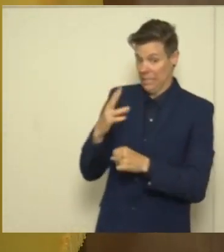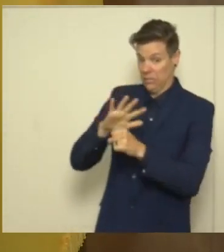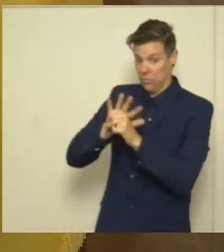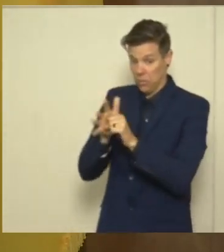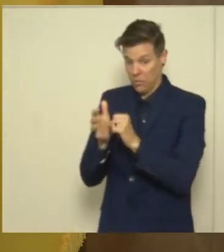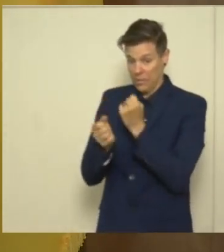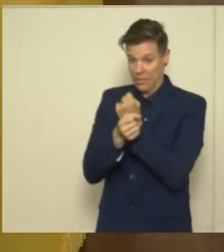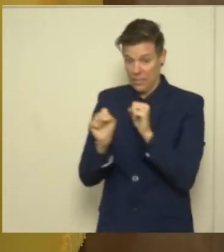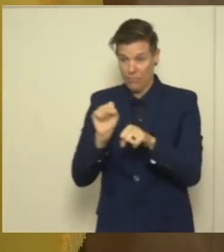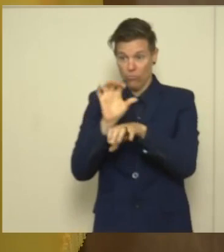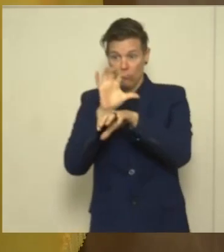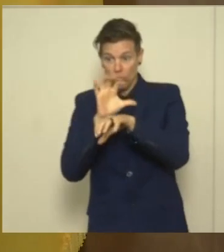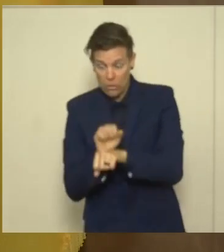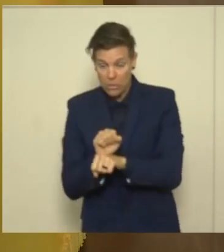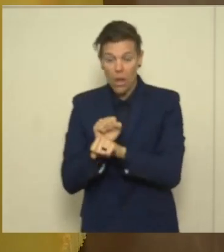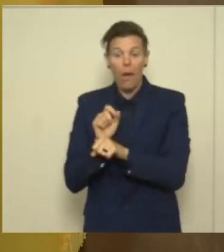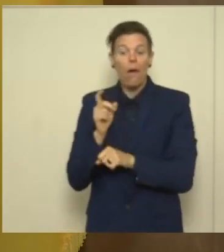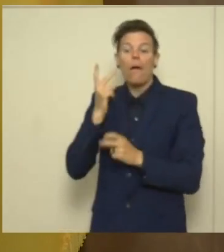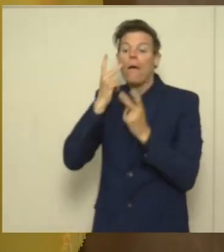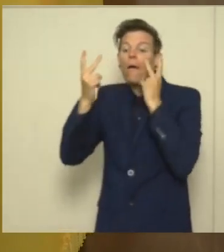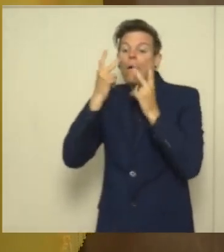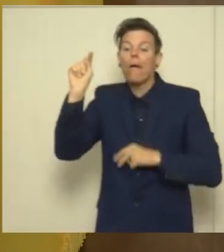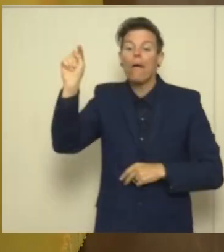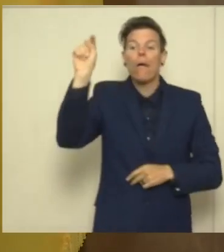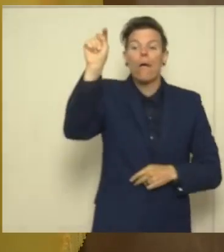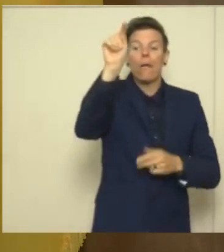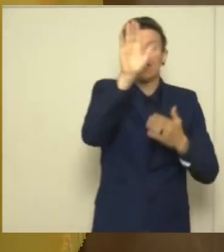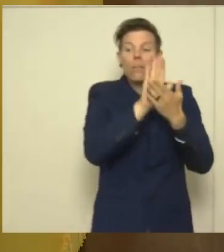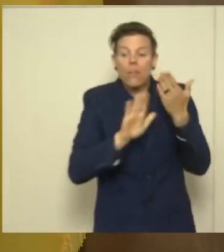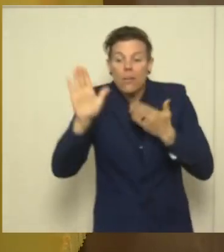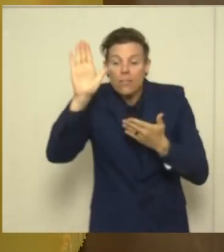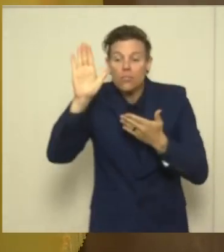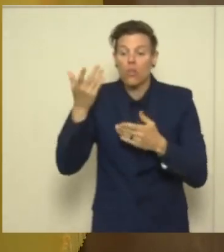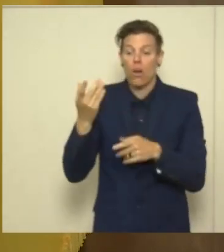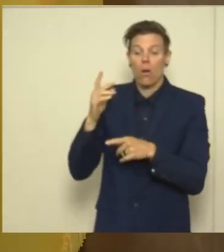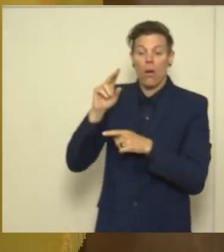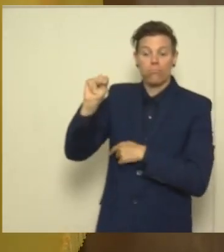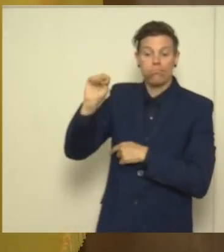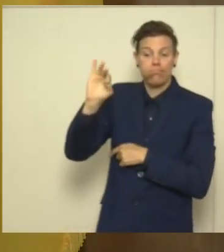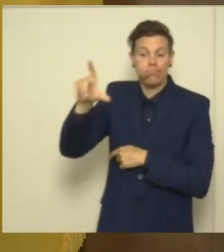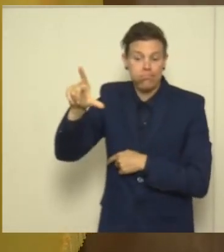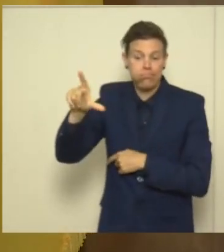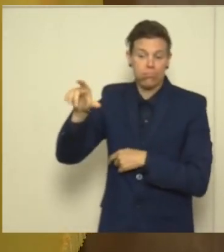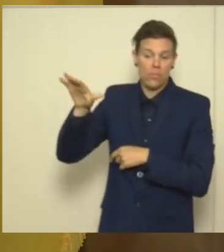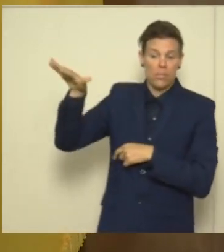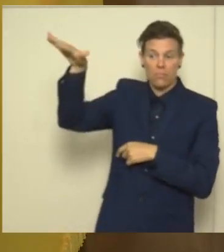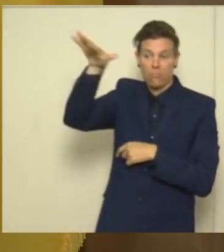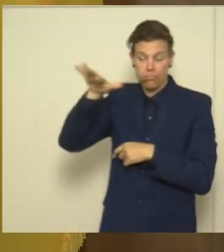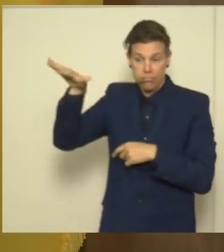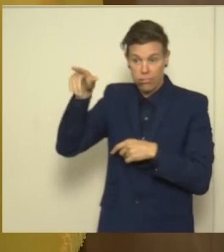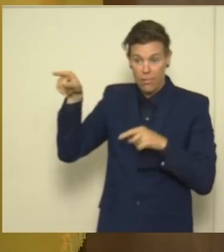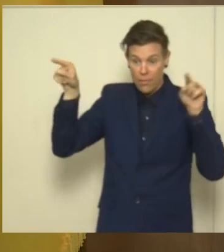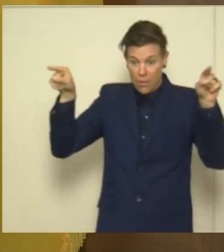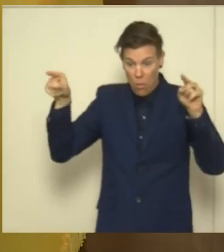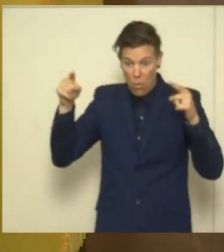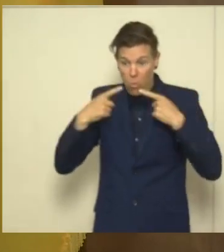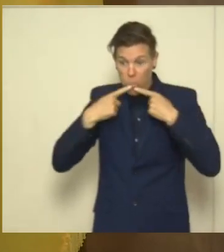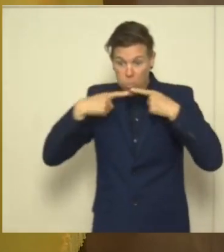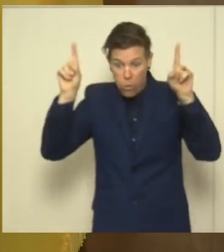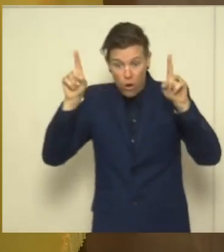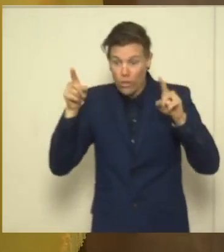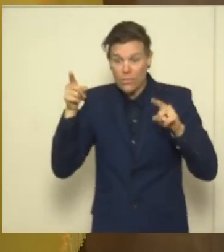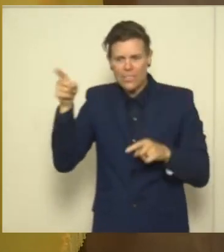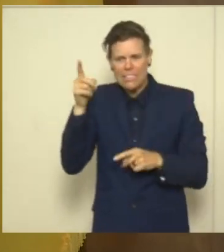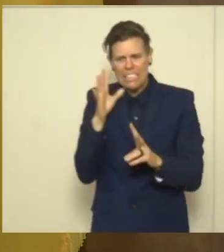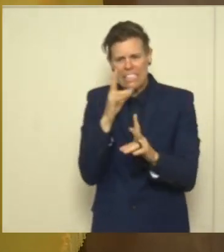country and for professional sports, it's because they have a really strict set of COVID-safe practices, including